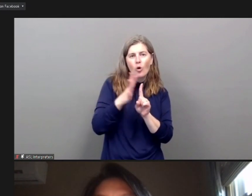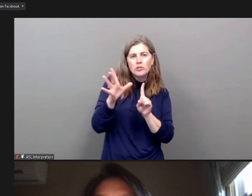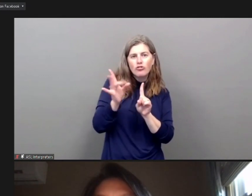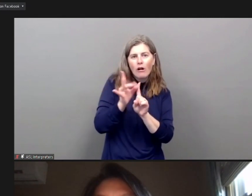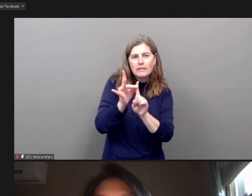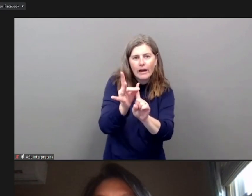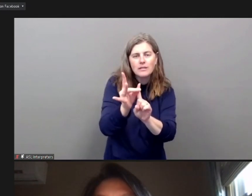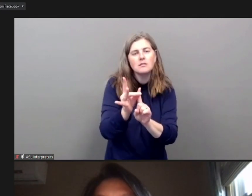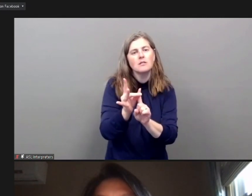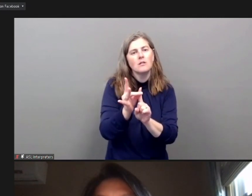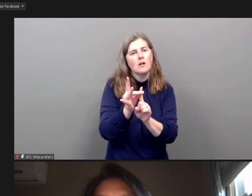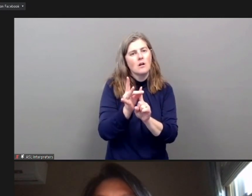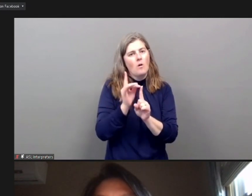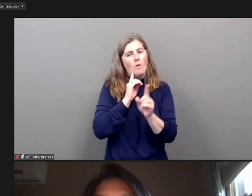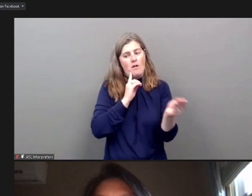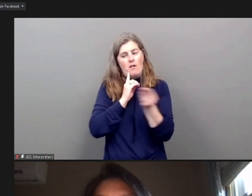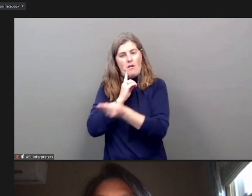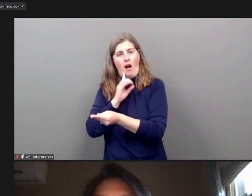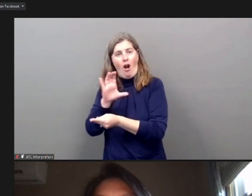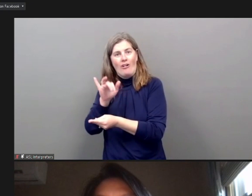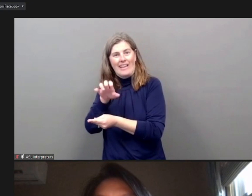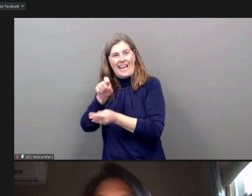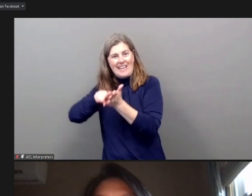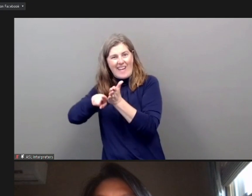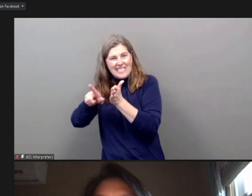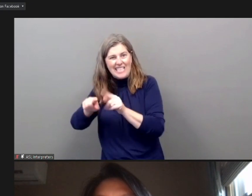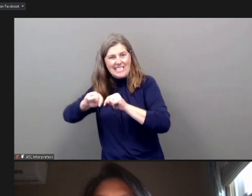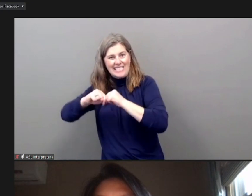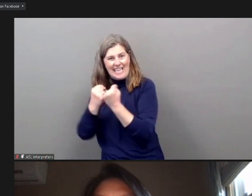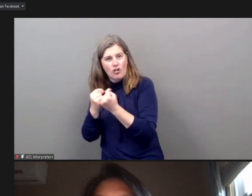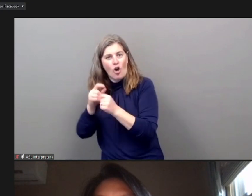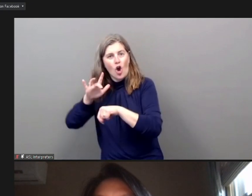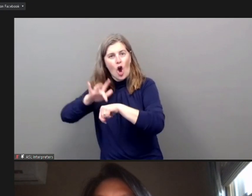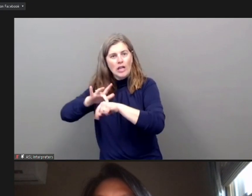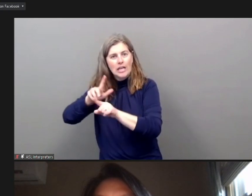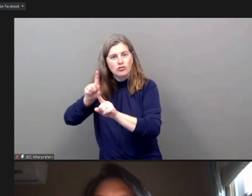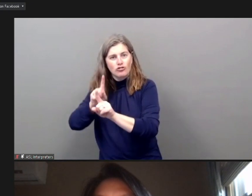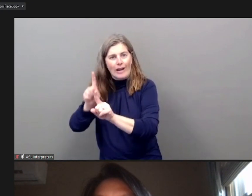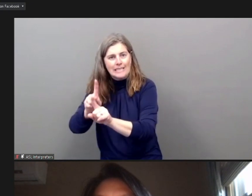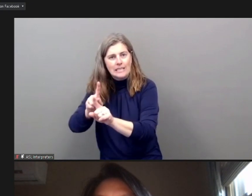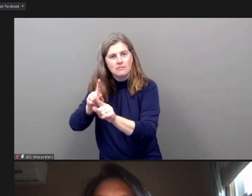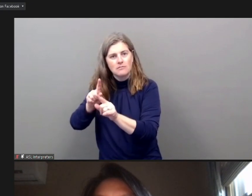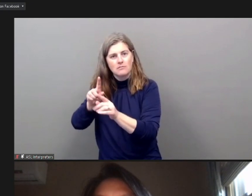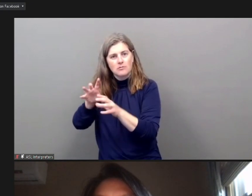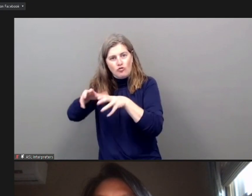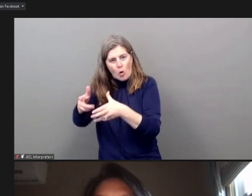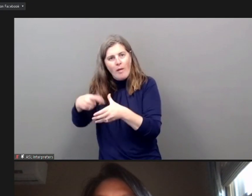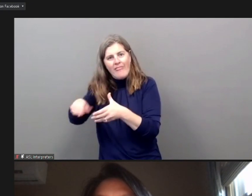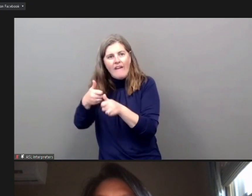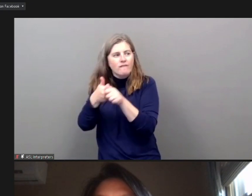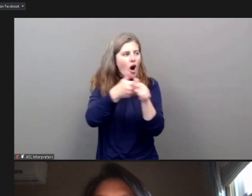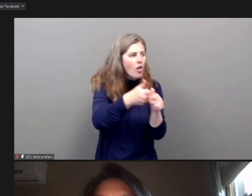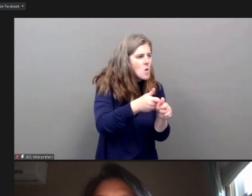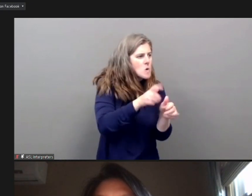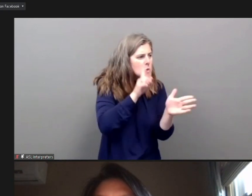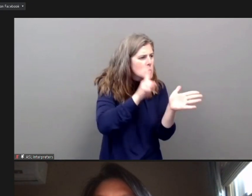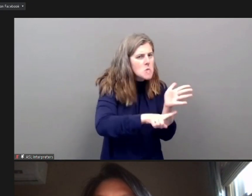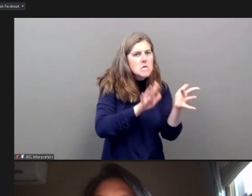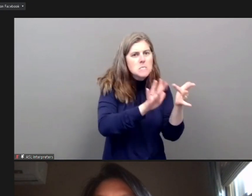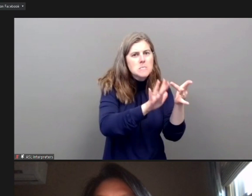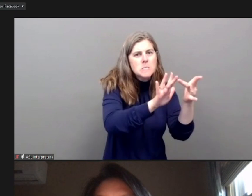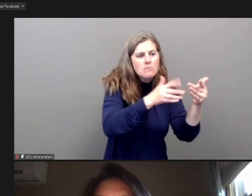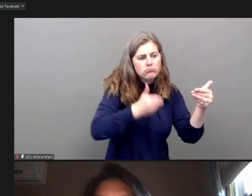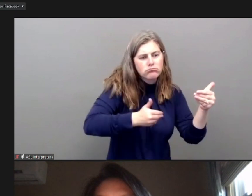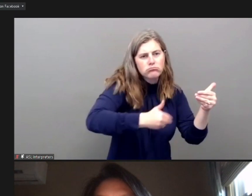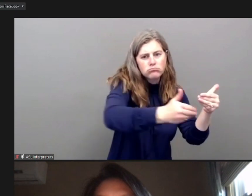very hardworking case investigation contact tracing unit follows those up. And